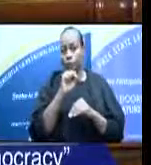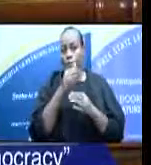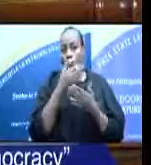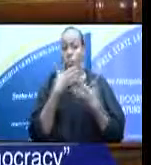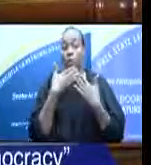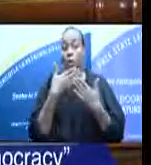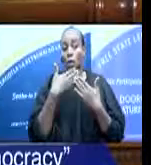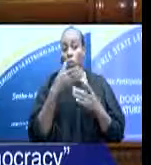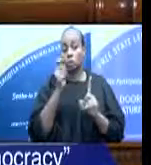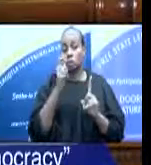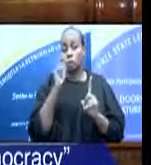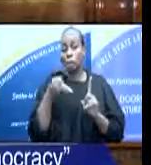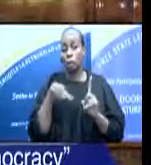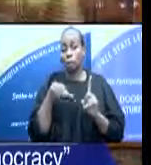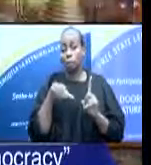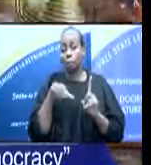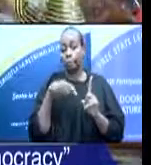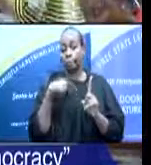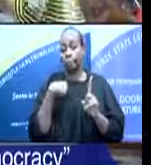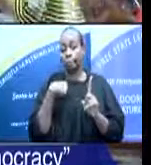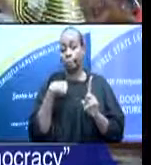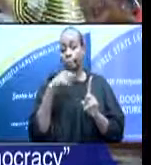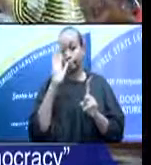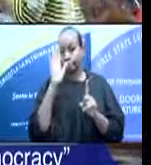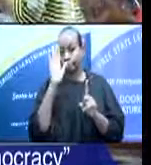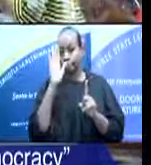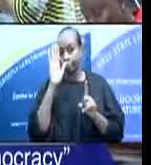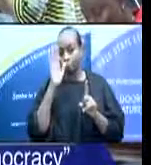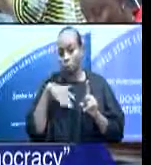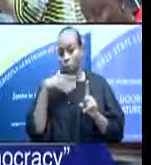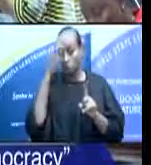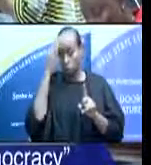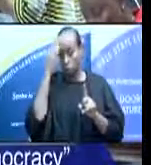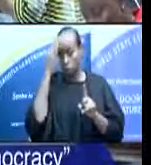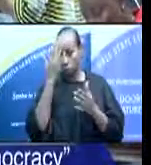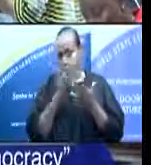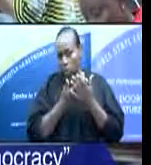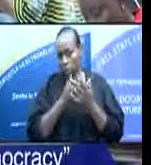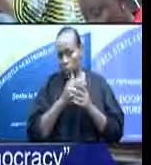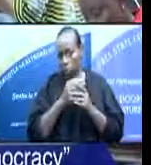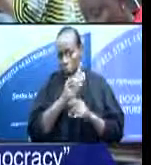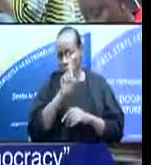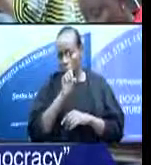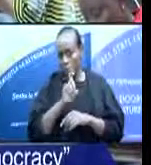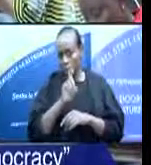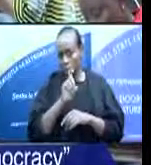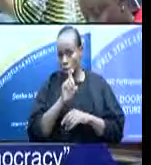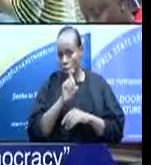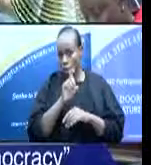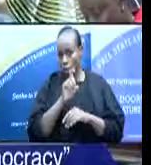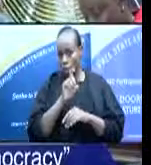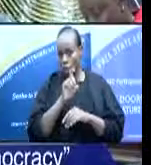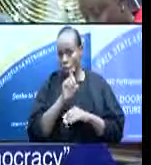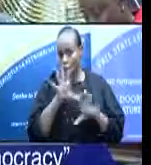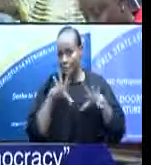Thank you, Honourable Speaker. Honourable Speaker, I'm rising to find out whether the MEC is willing to receive a clarity-seeking question.